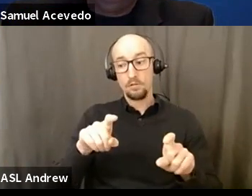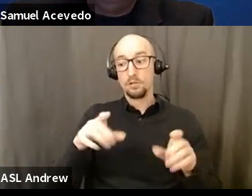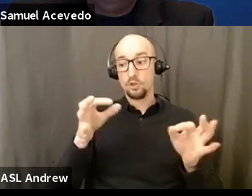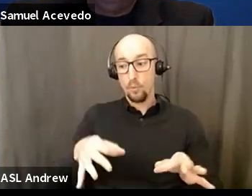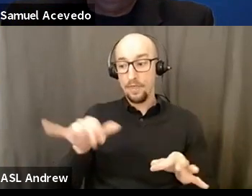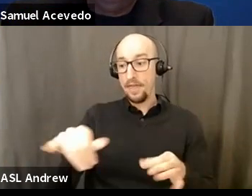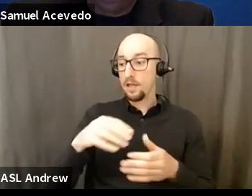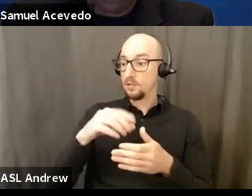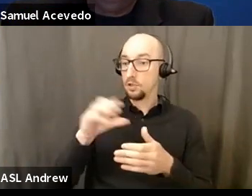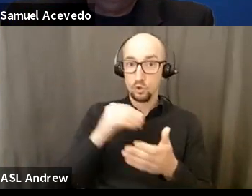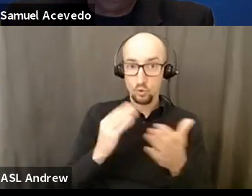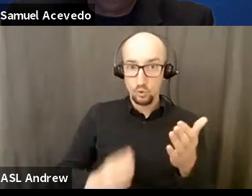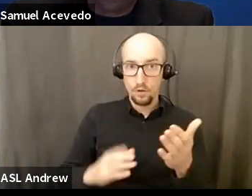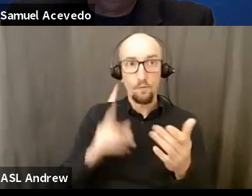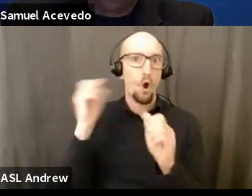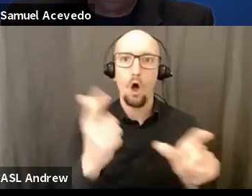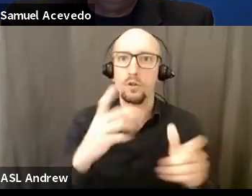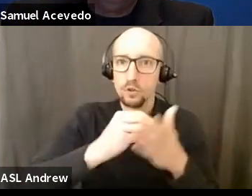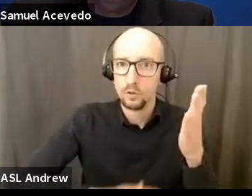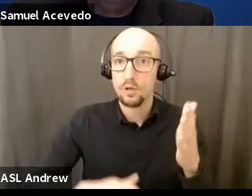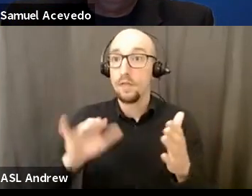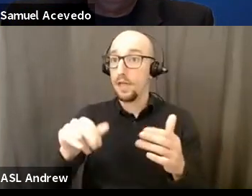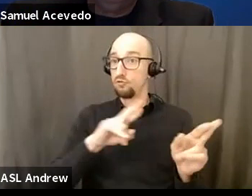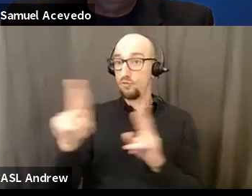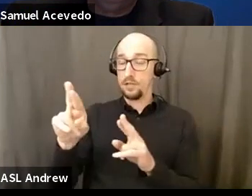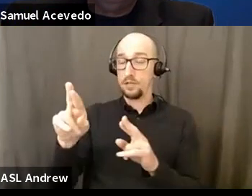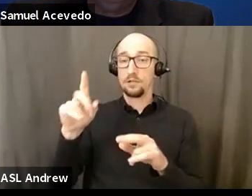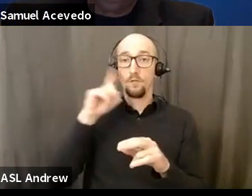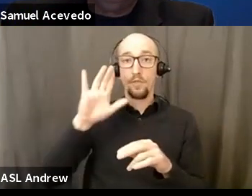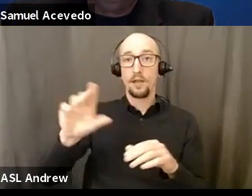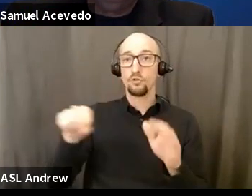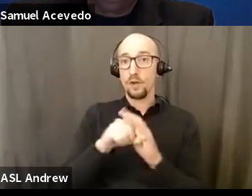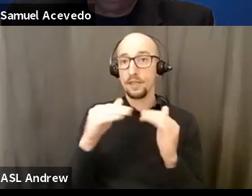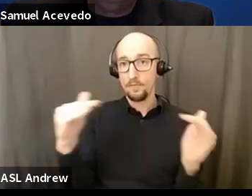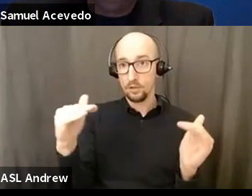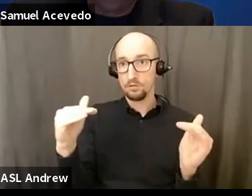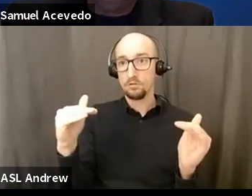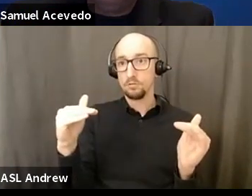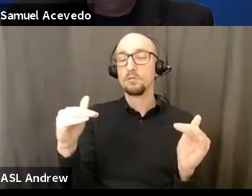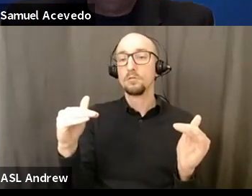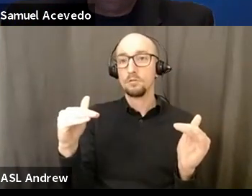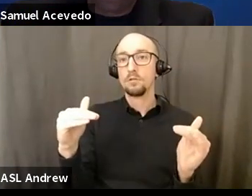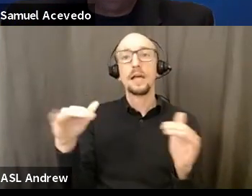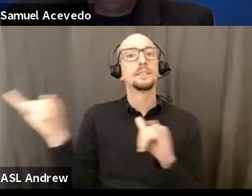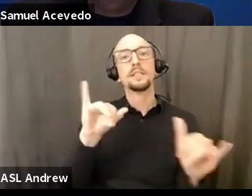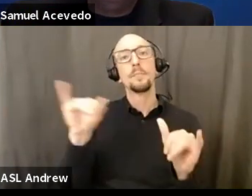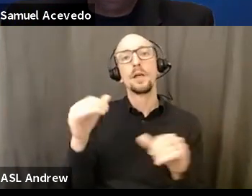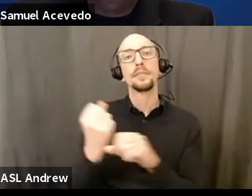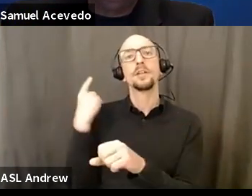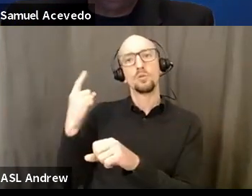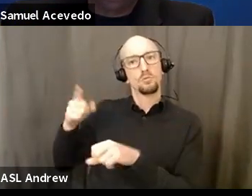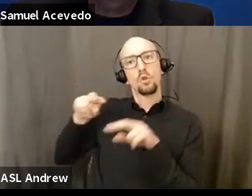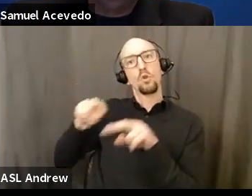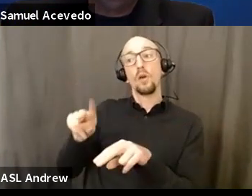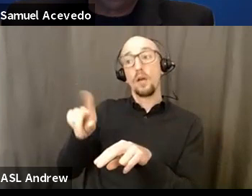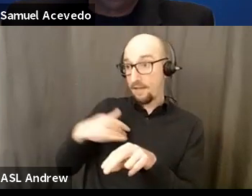students, all of the students, that would be the equivalent of what we did last year for B or better, to get into the